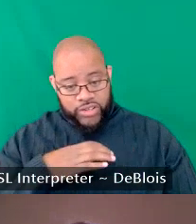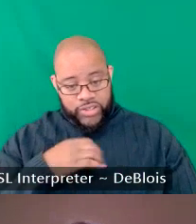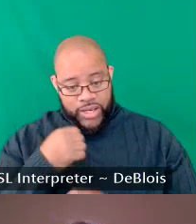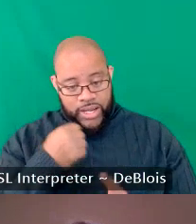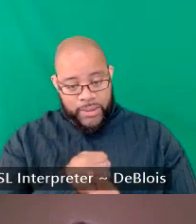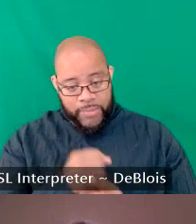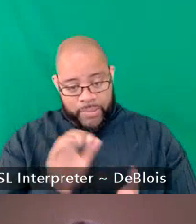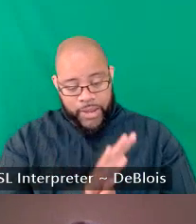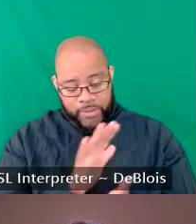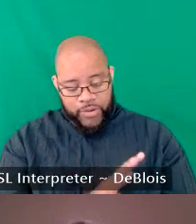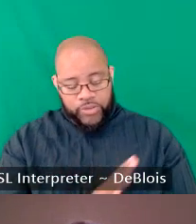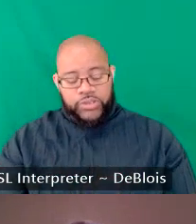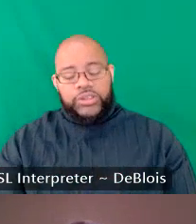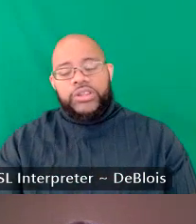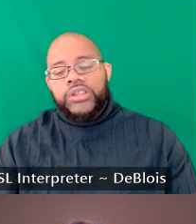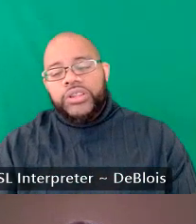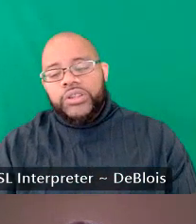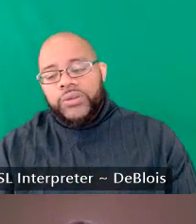papers?